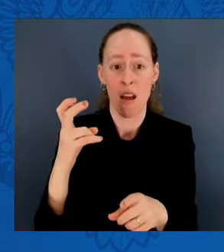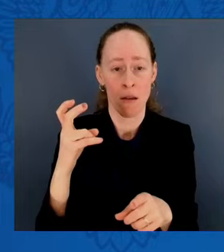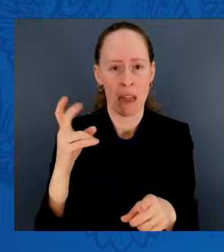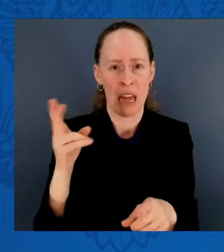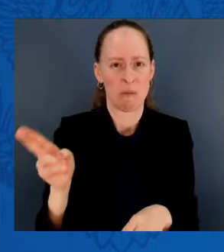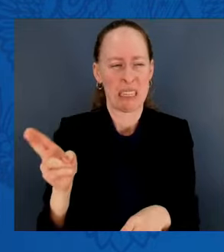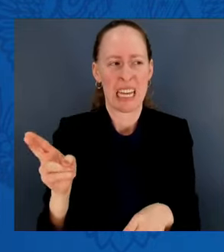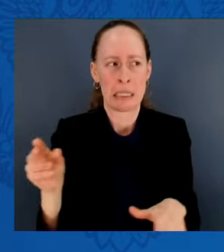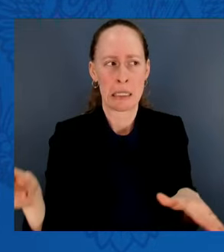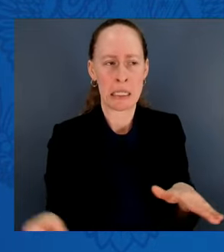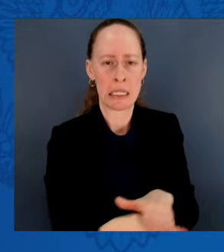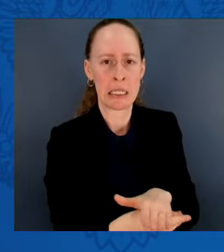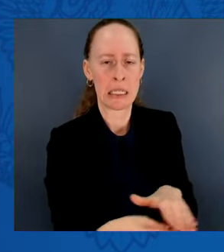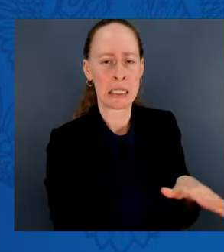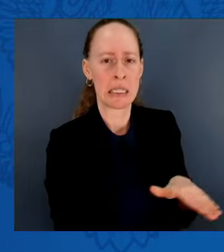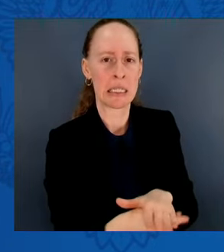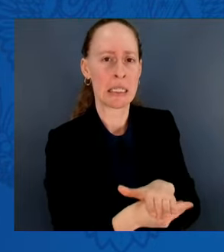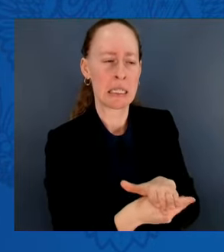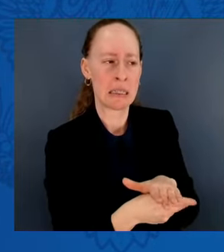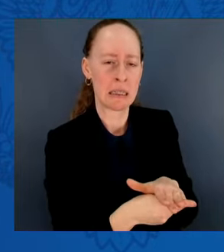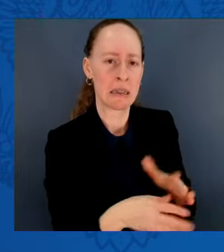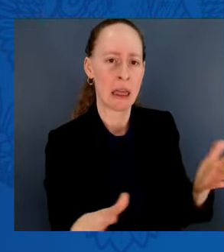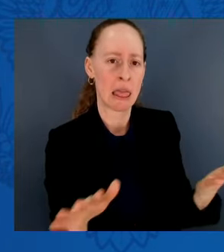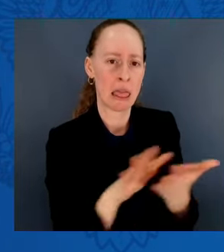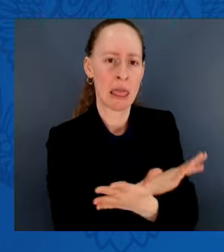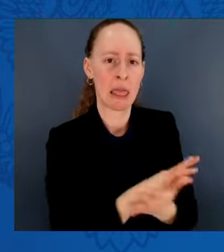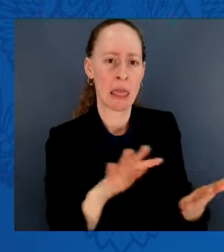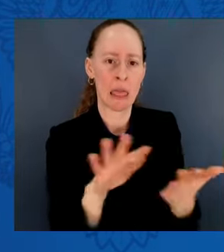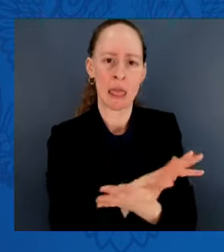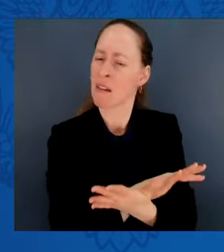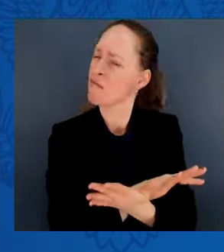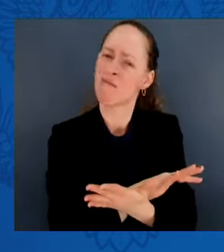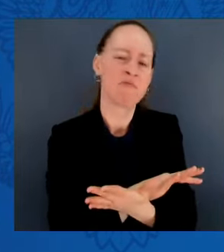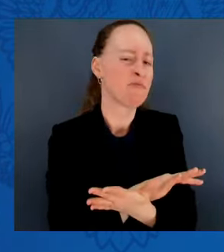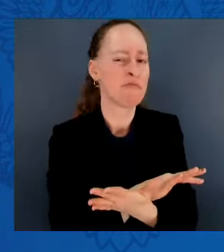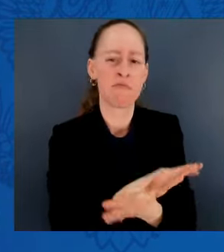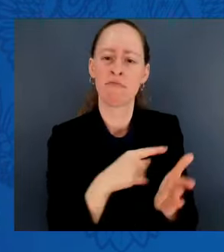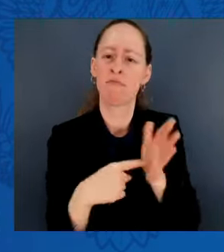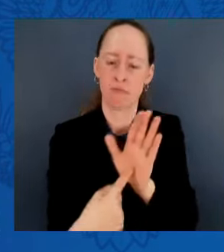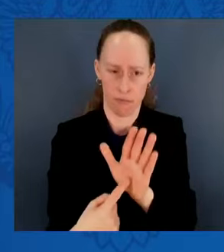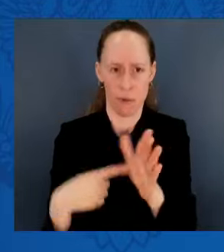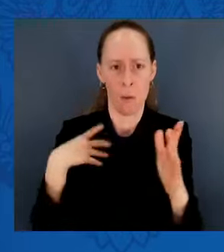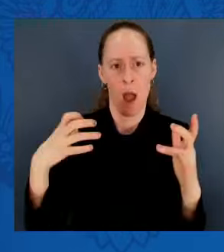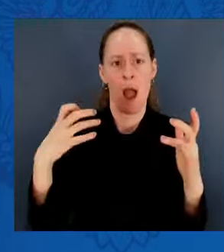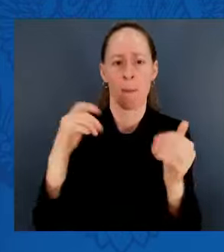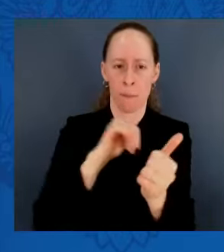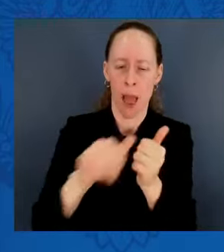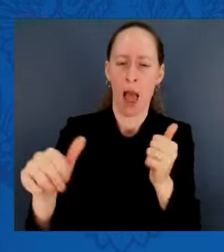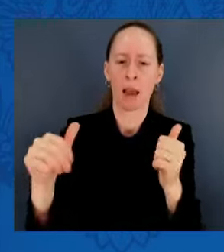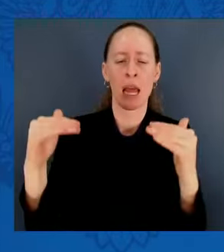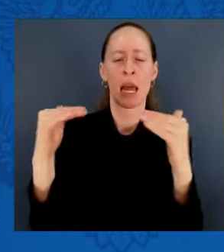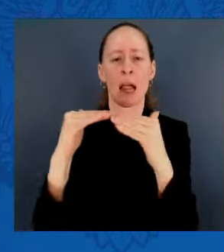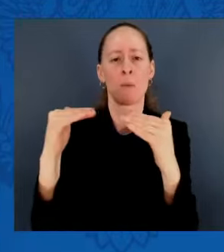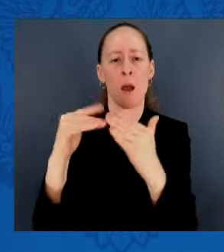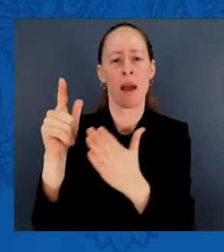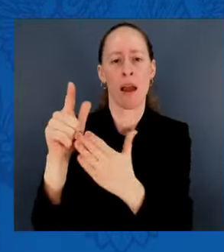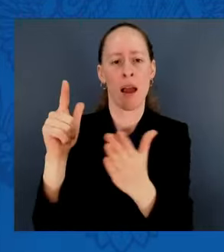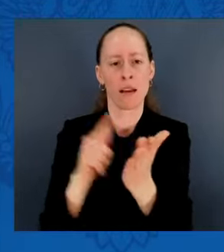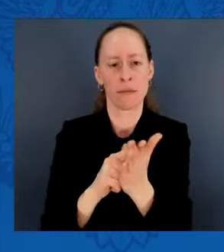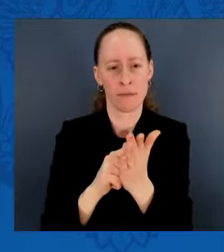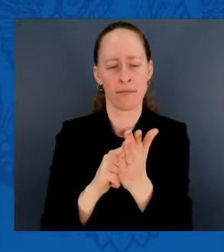the Equality Act. And my message to transgender Americans, I have your